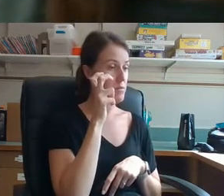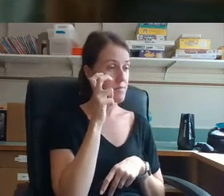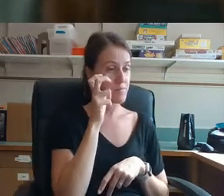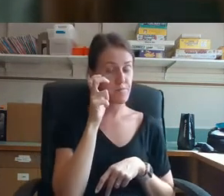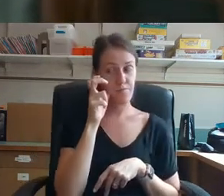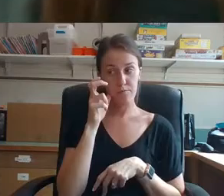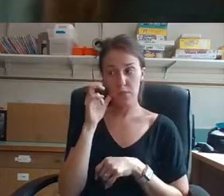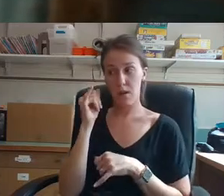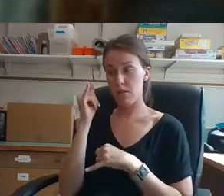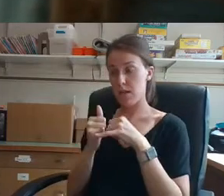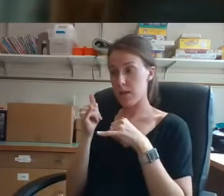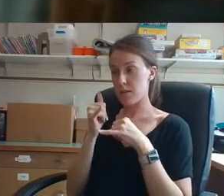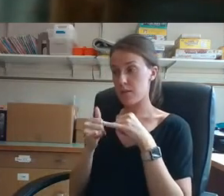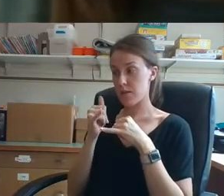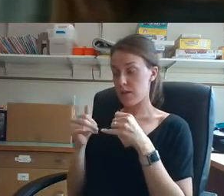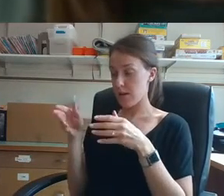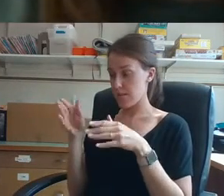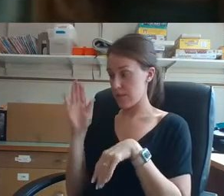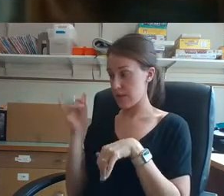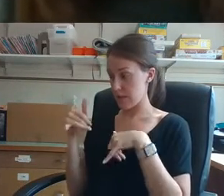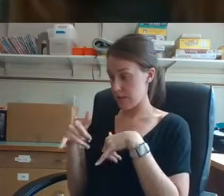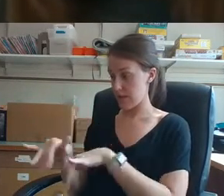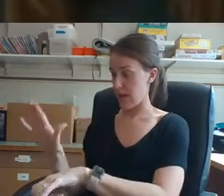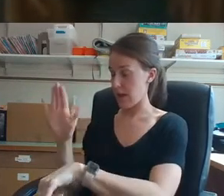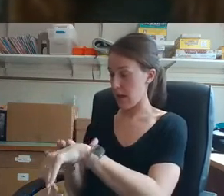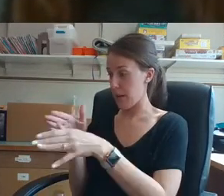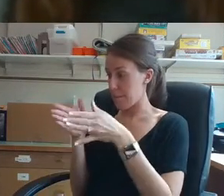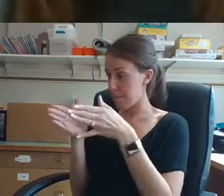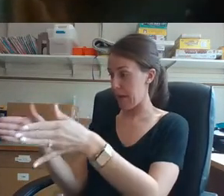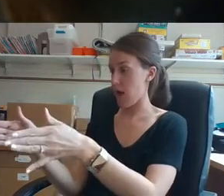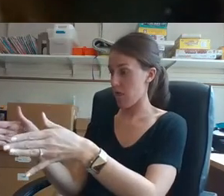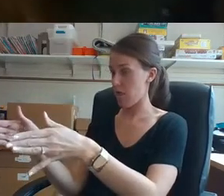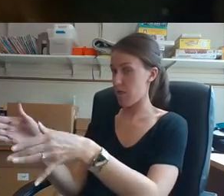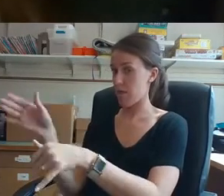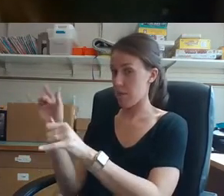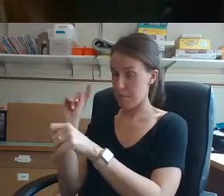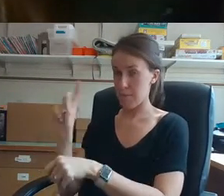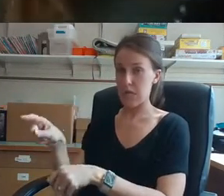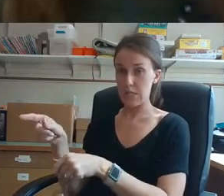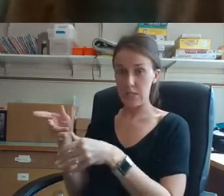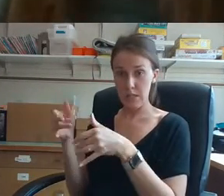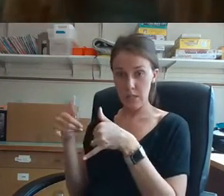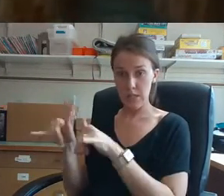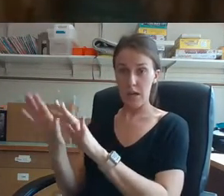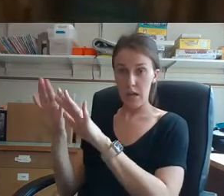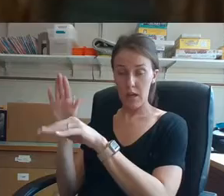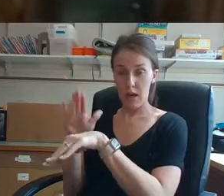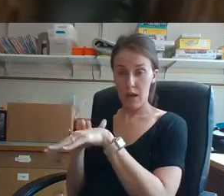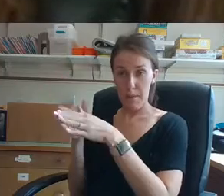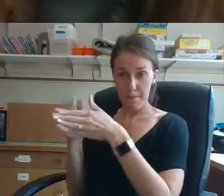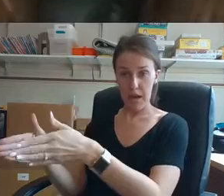thing, sweetheart. From the path, you shouldn't stray, or you could get lost someday.